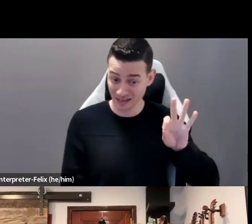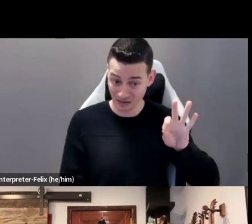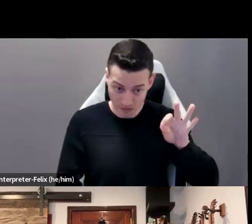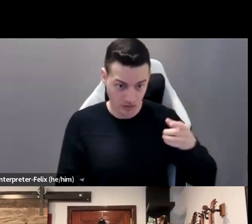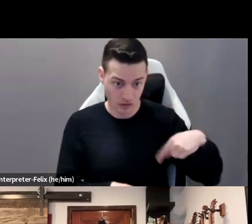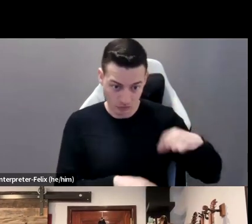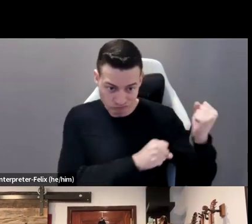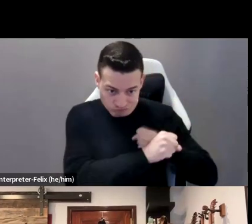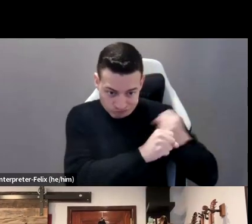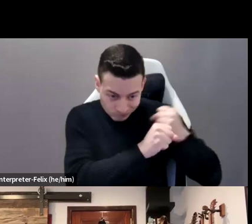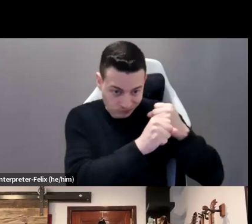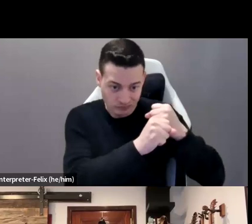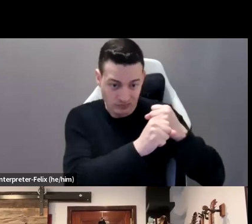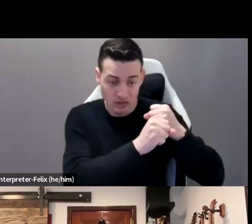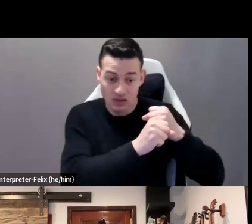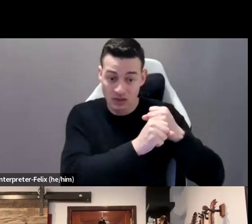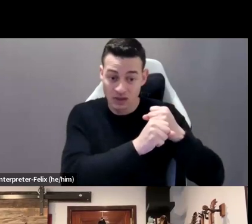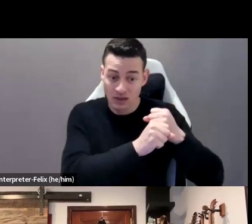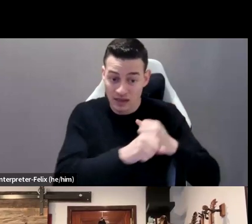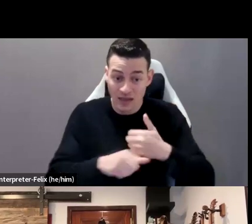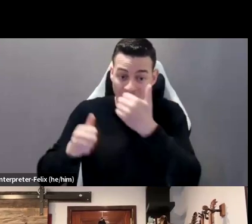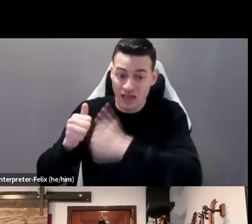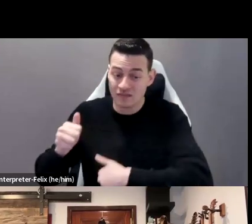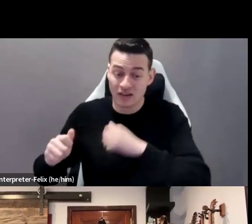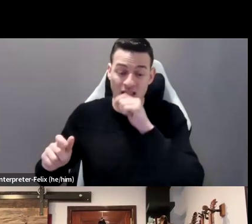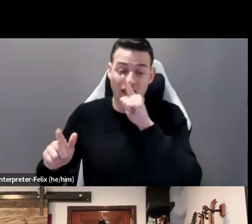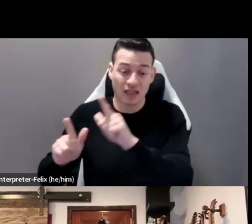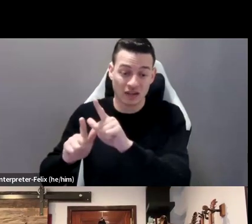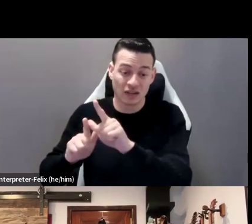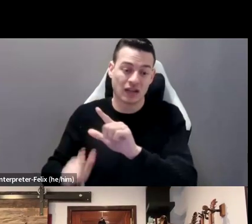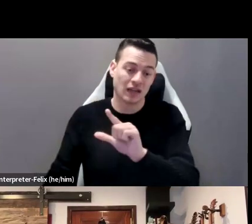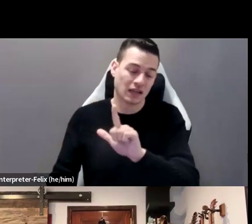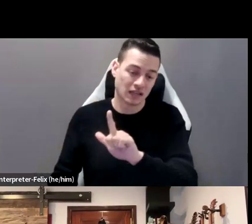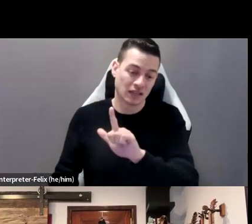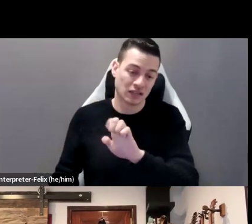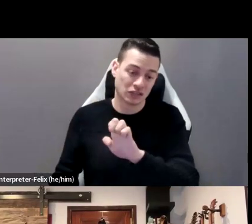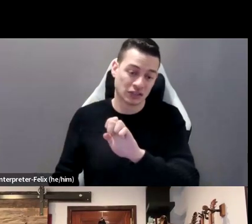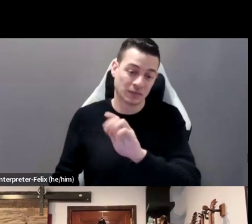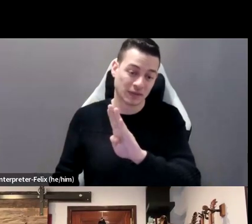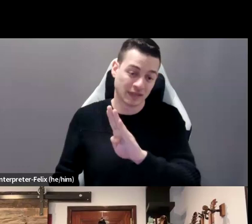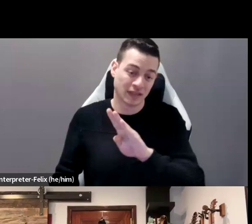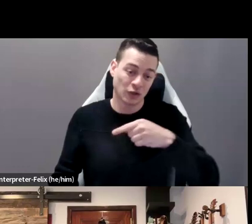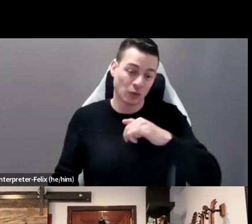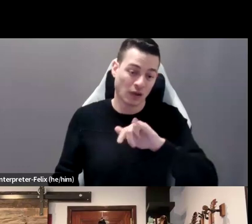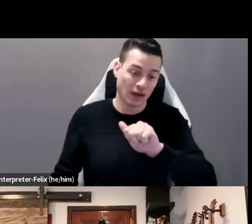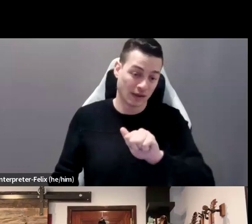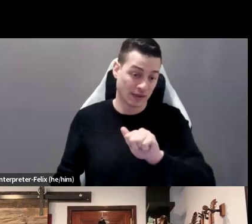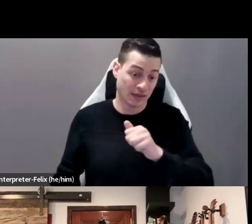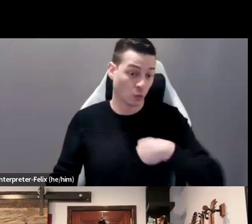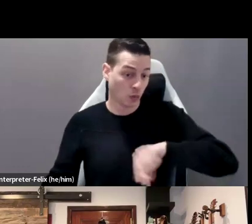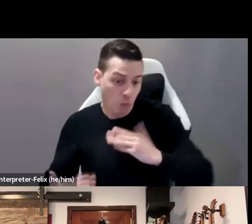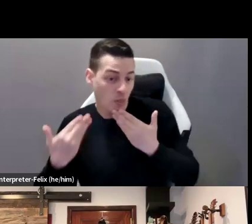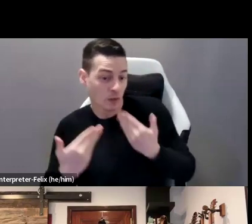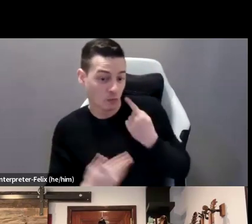all, every single other letter than the T and within the LGBTQIA+ spectrum, I think we should be very